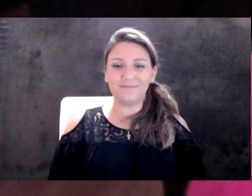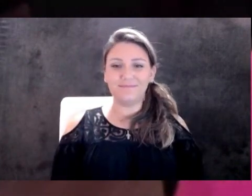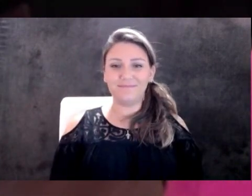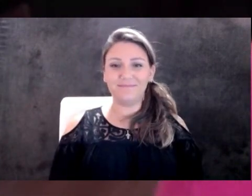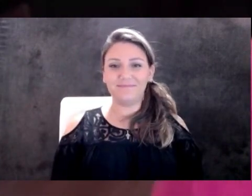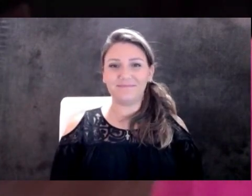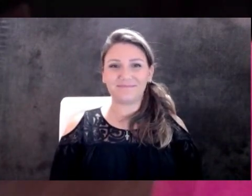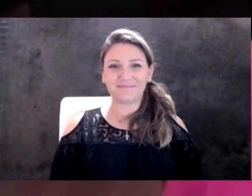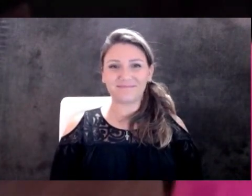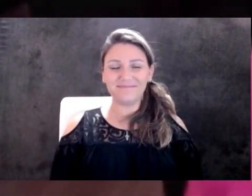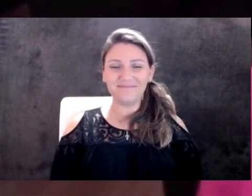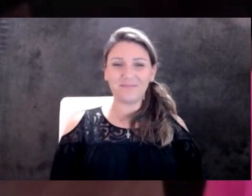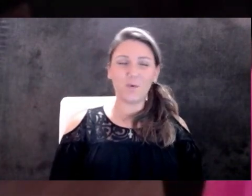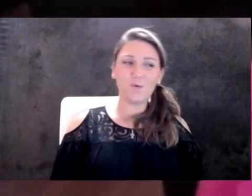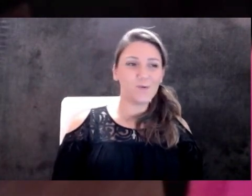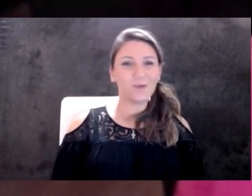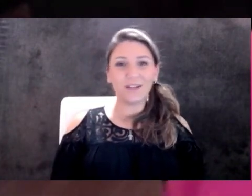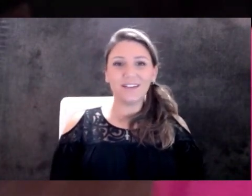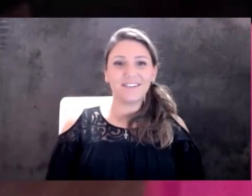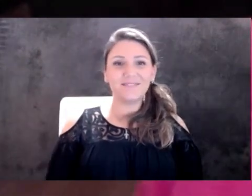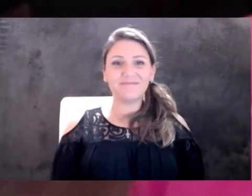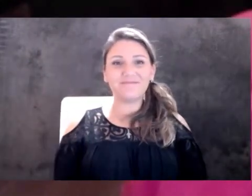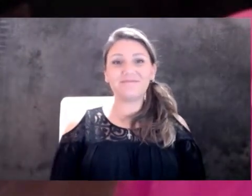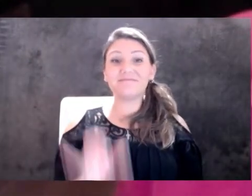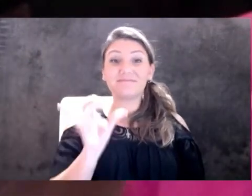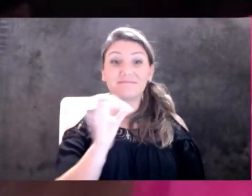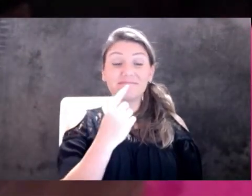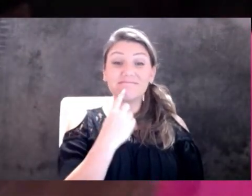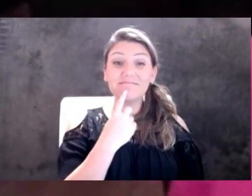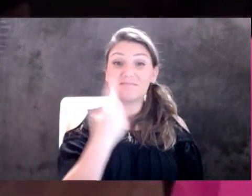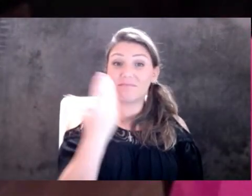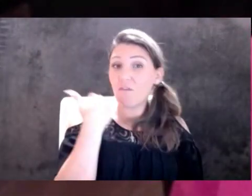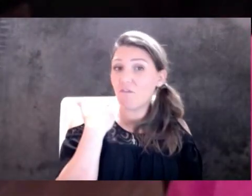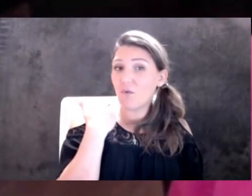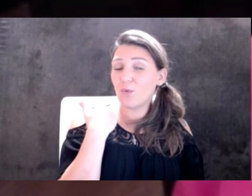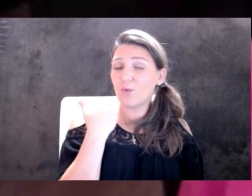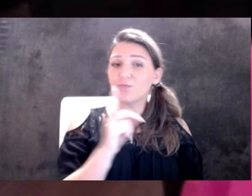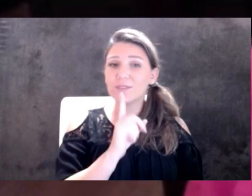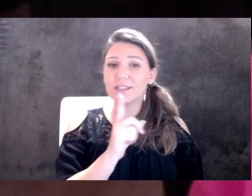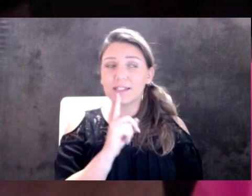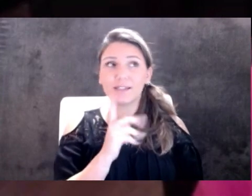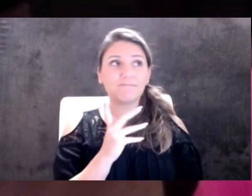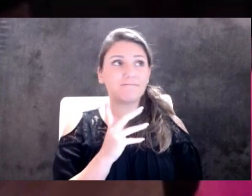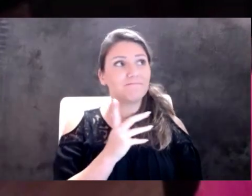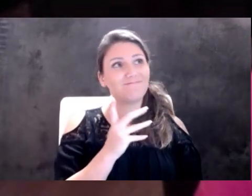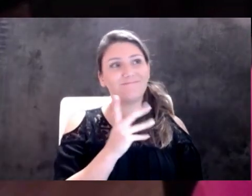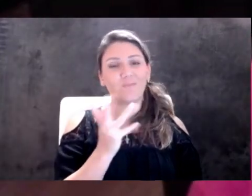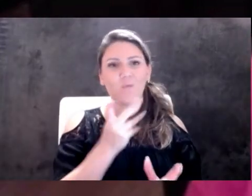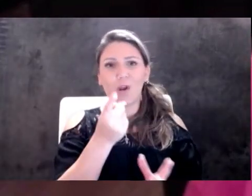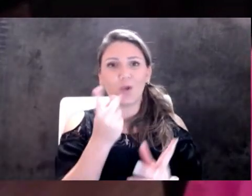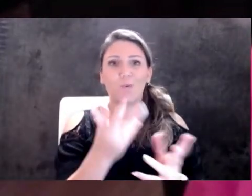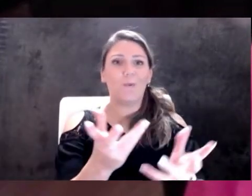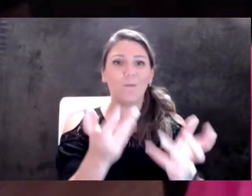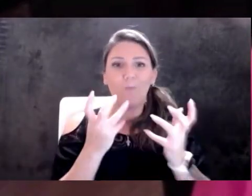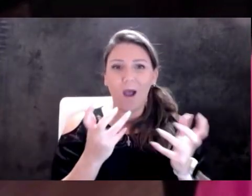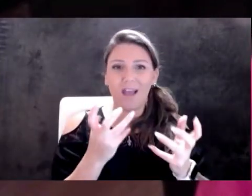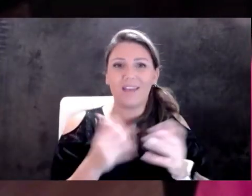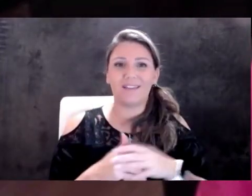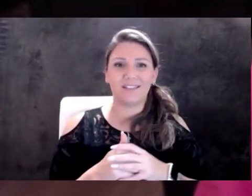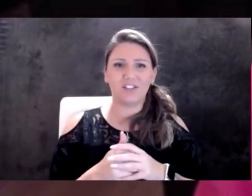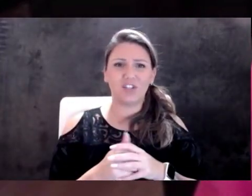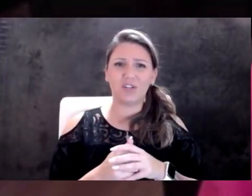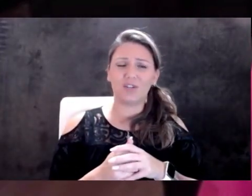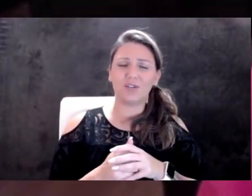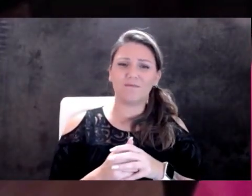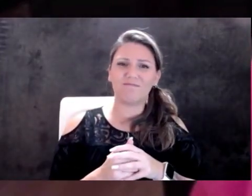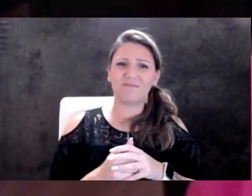I just, like I said before, it really is, what do you want? What do you want